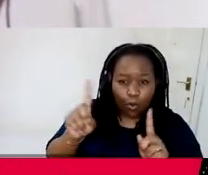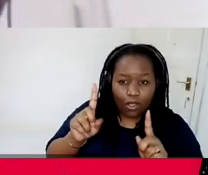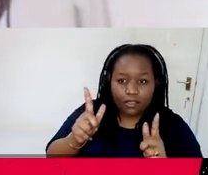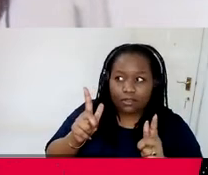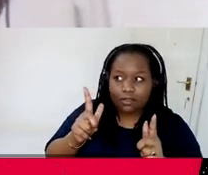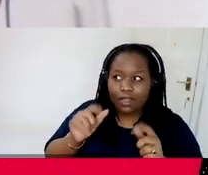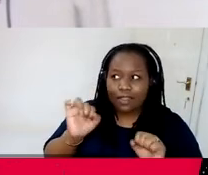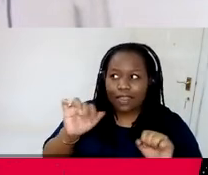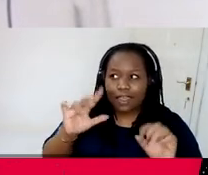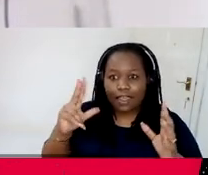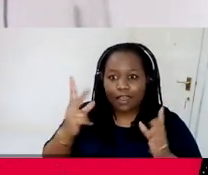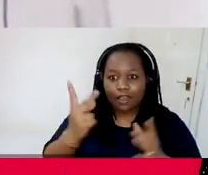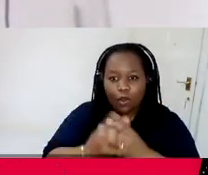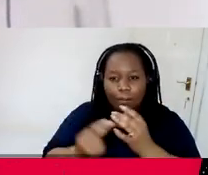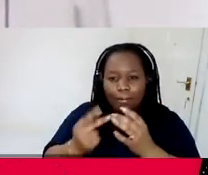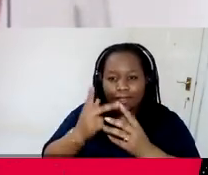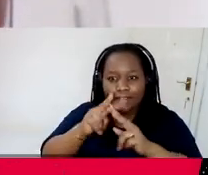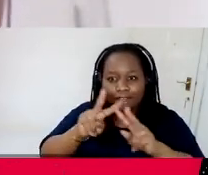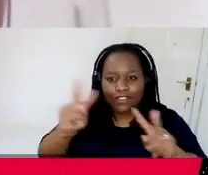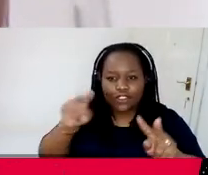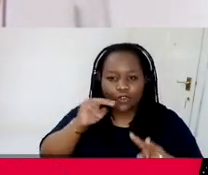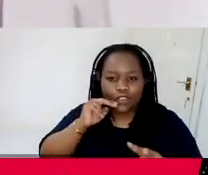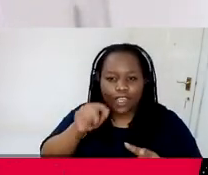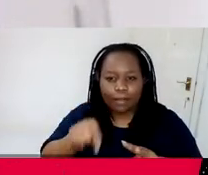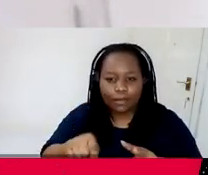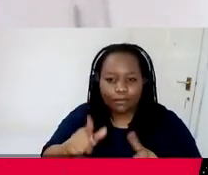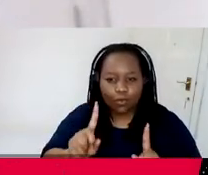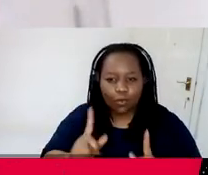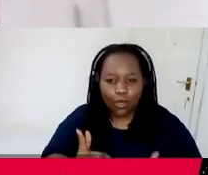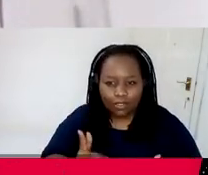actions they want to take in relation to Yemen.